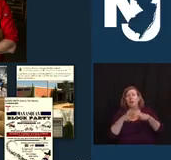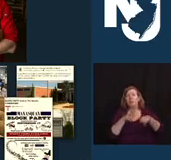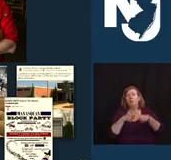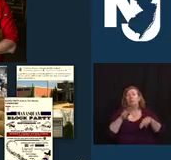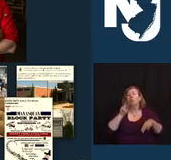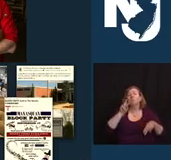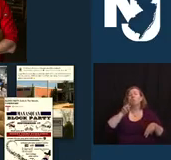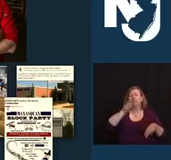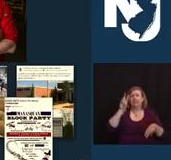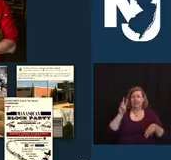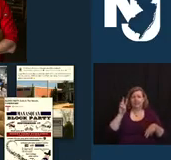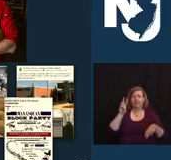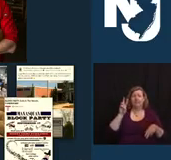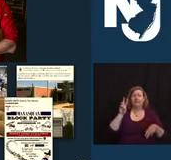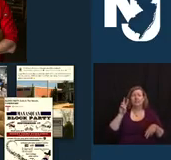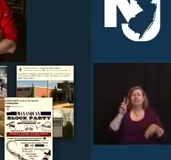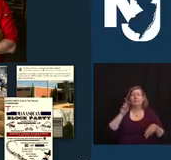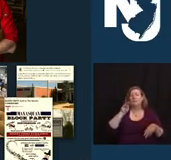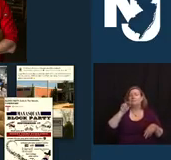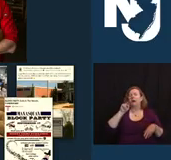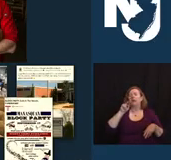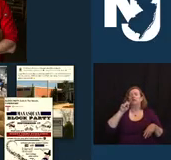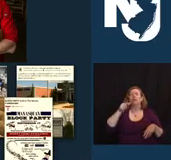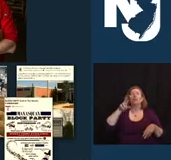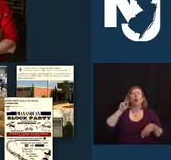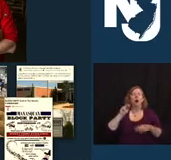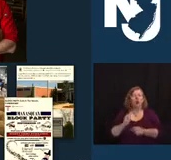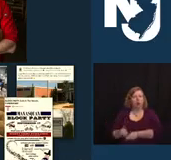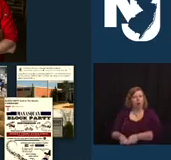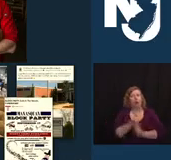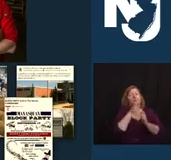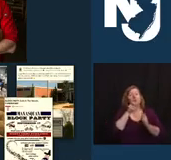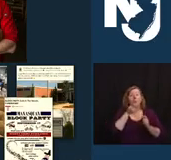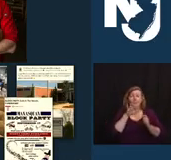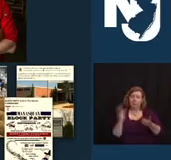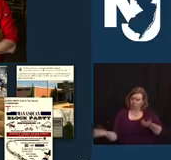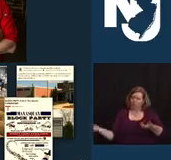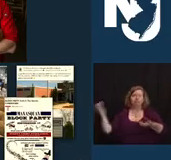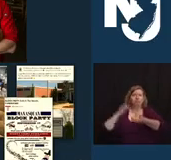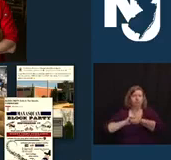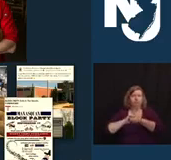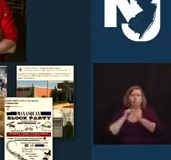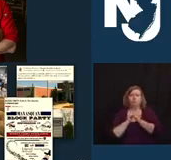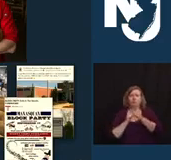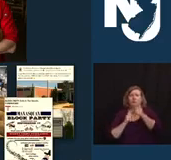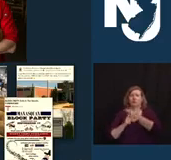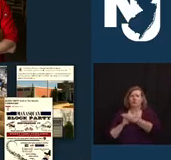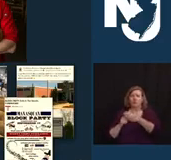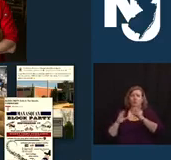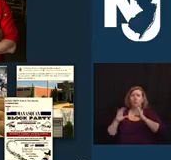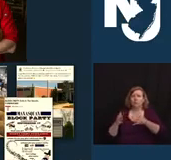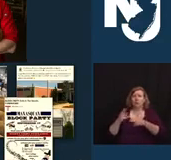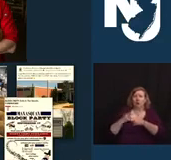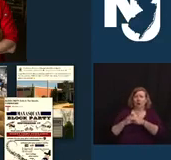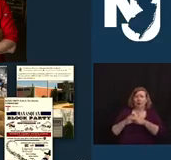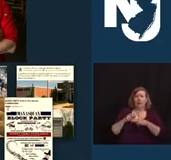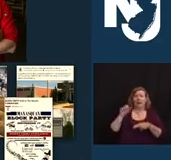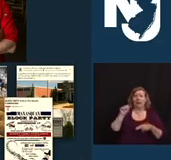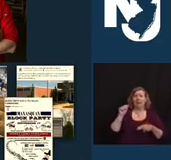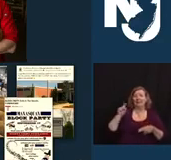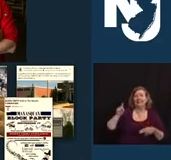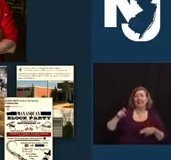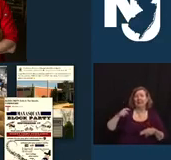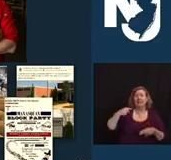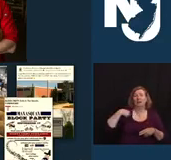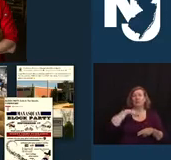Club, and importantly, he's doing it in combination with the organization A Need We Feed, and we have already acknowledged A Need We Feed